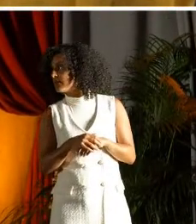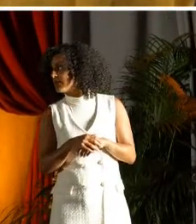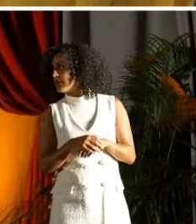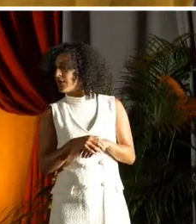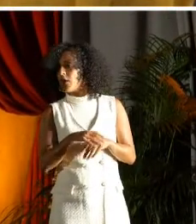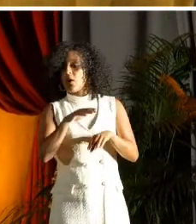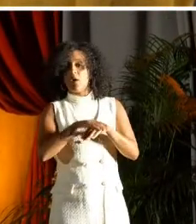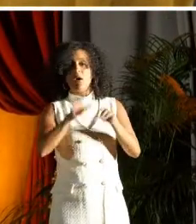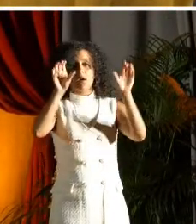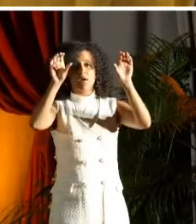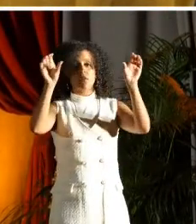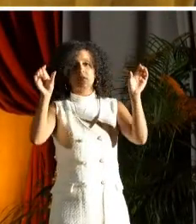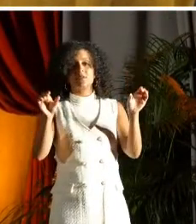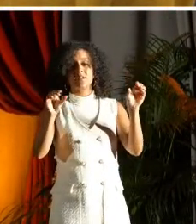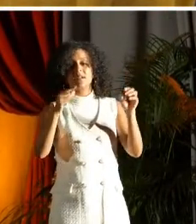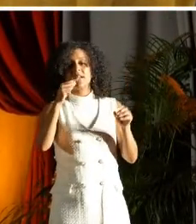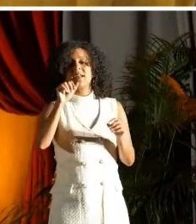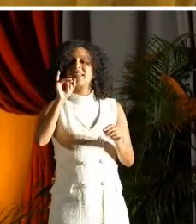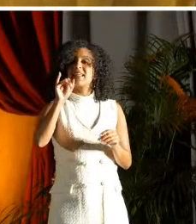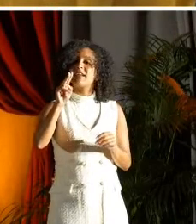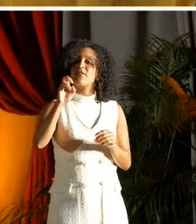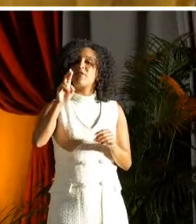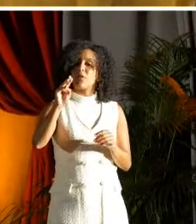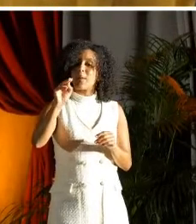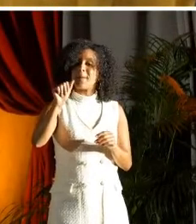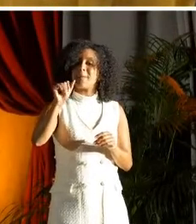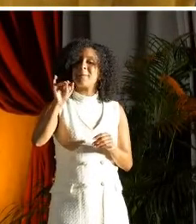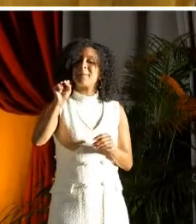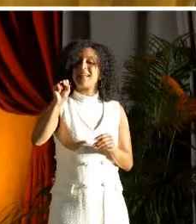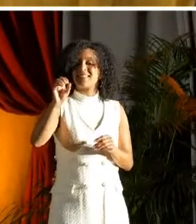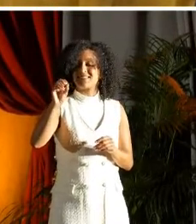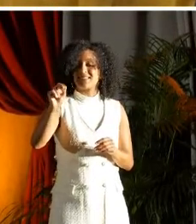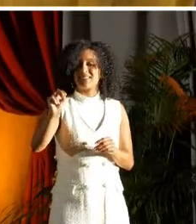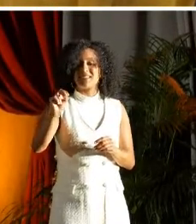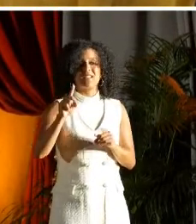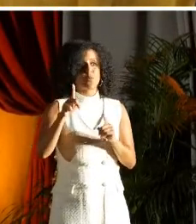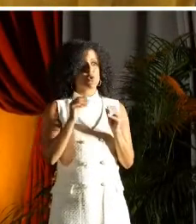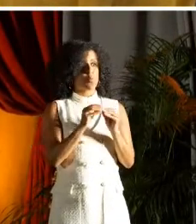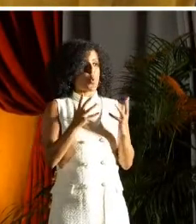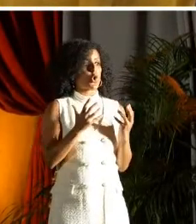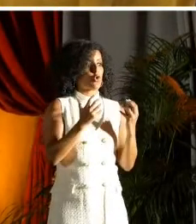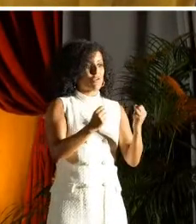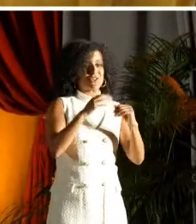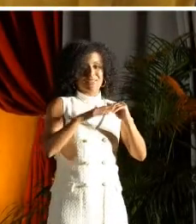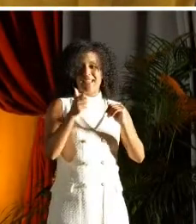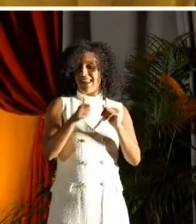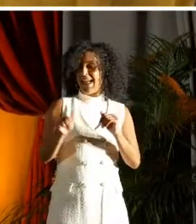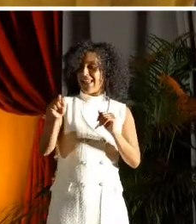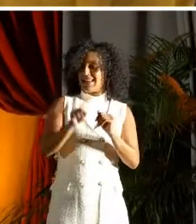on the coast, it was Gilbert Mason. But Winston and W. Hudson was more courageous than any of those men,